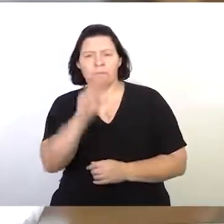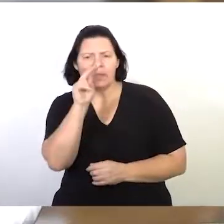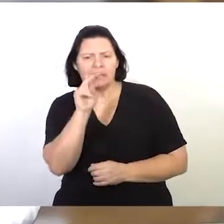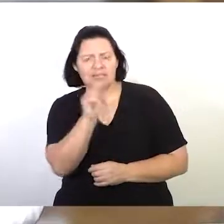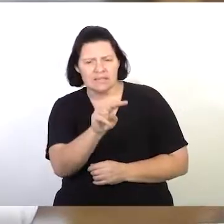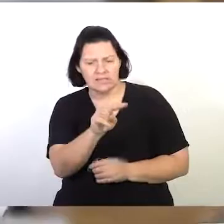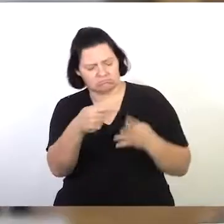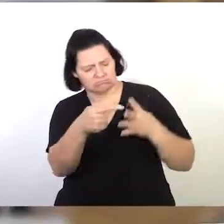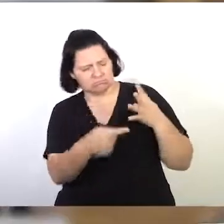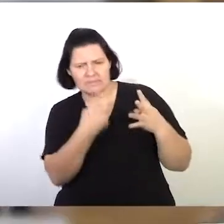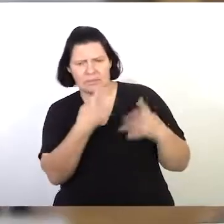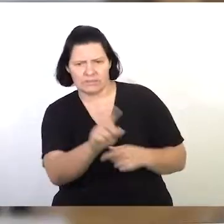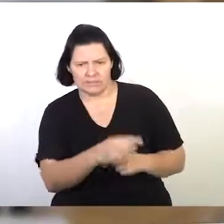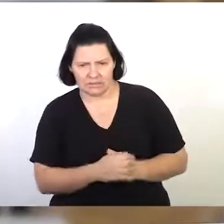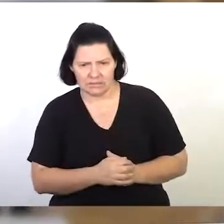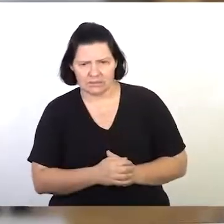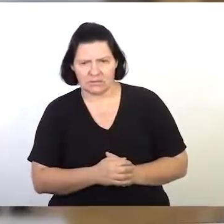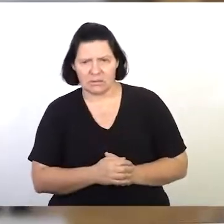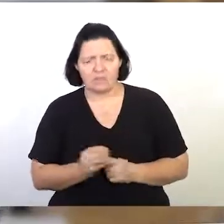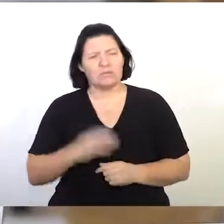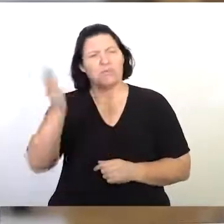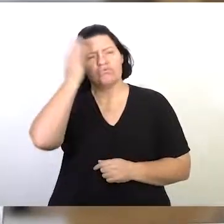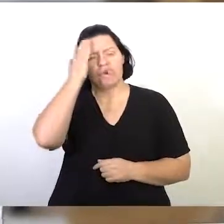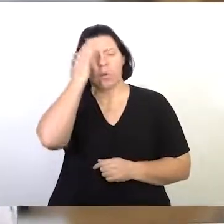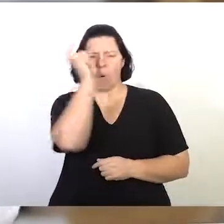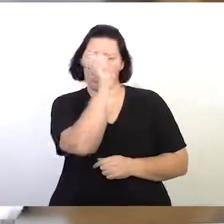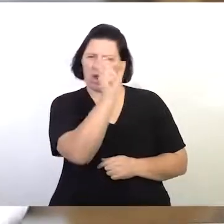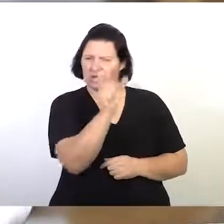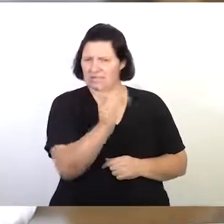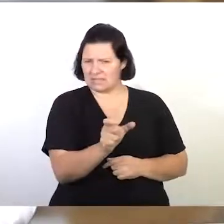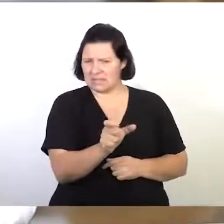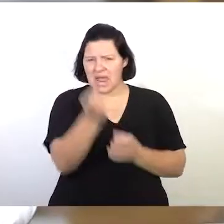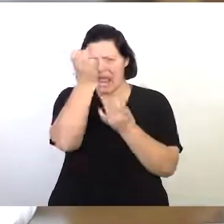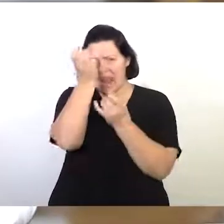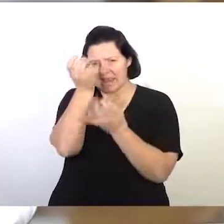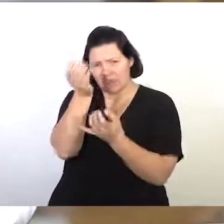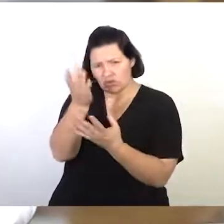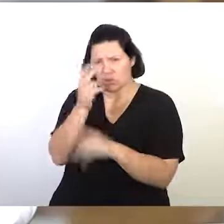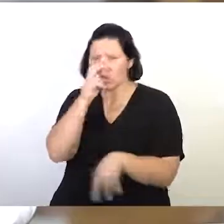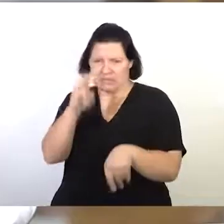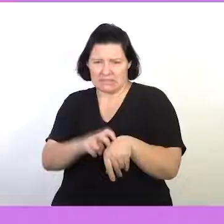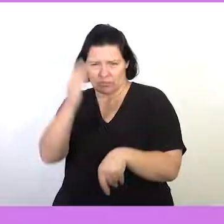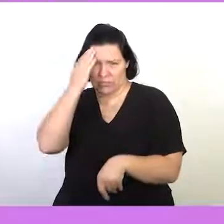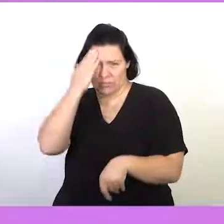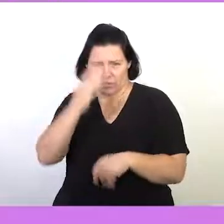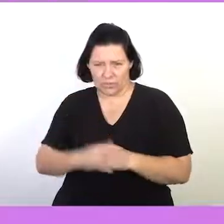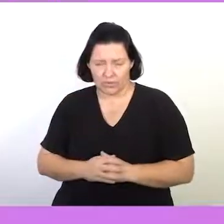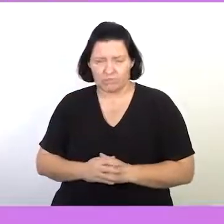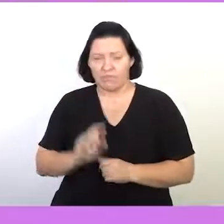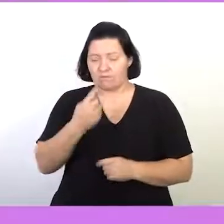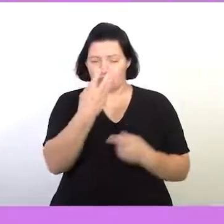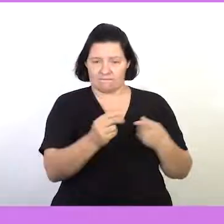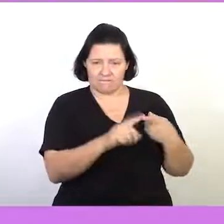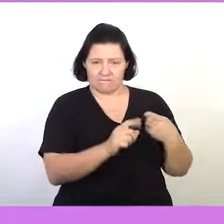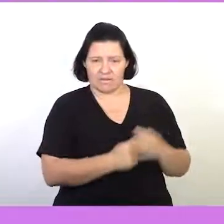is indicated here. Now let's quickly get familiar with some definition and information that is important to you. So first we have